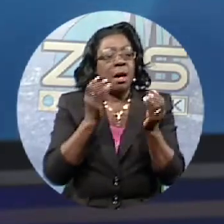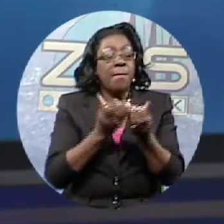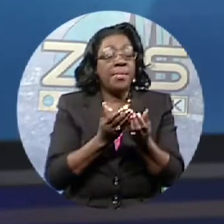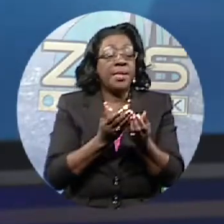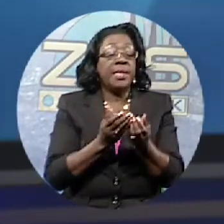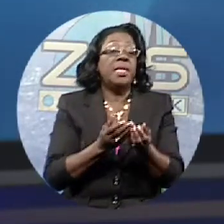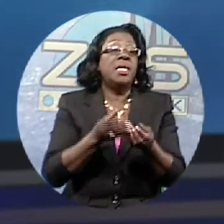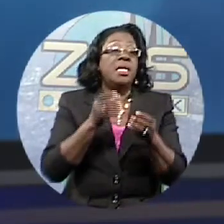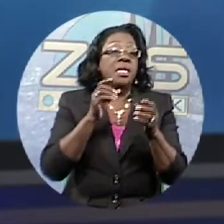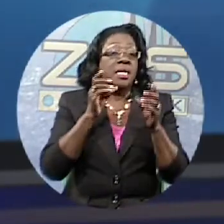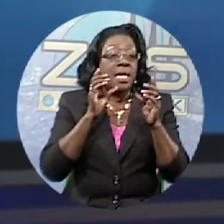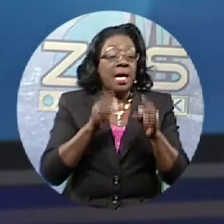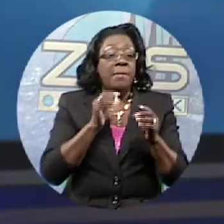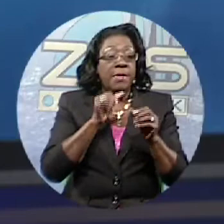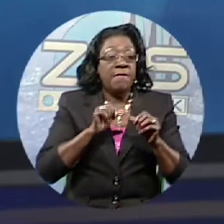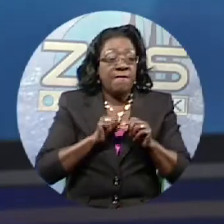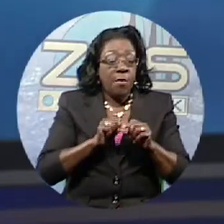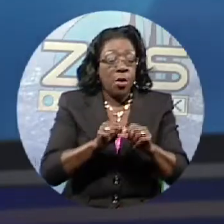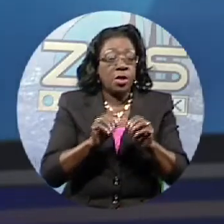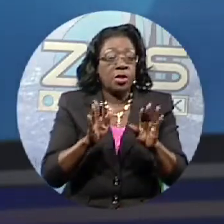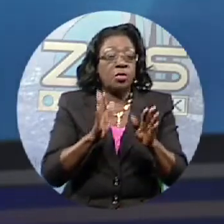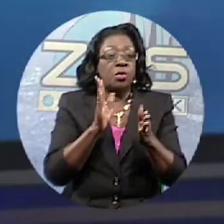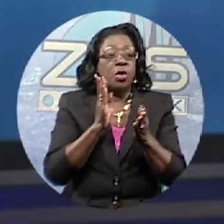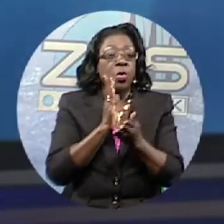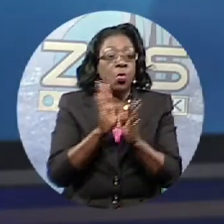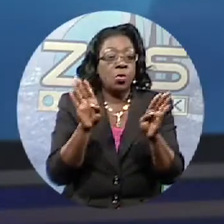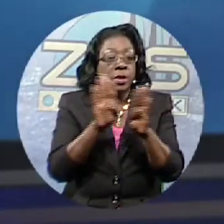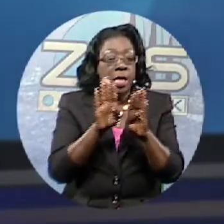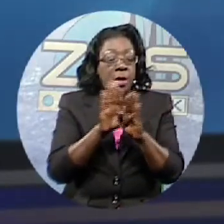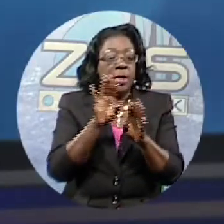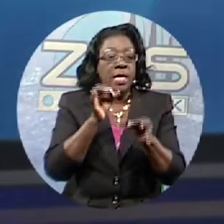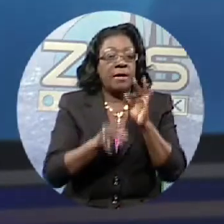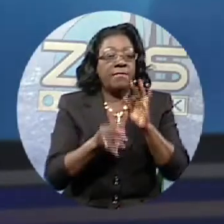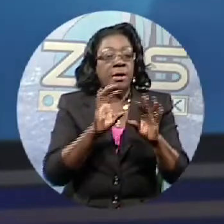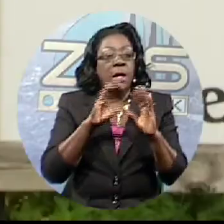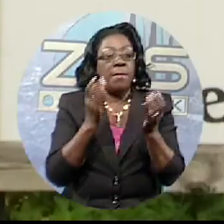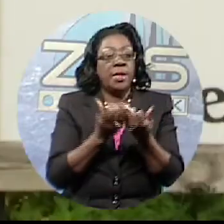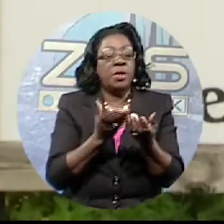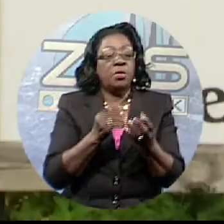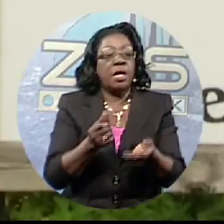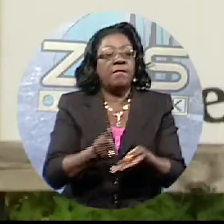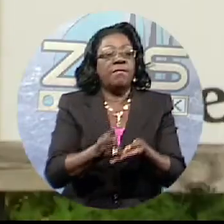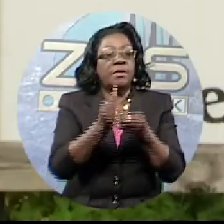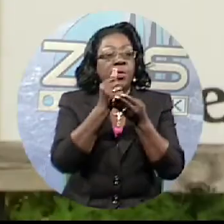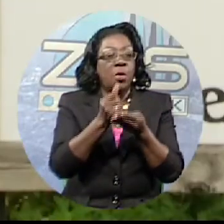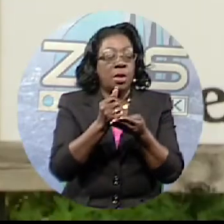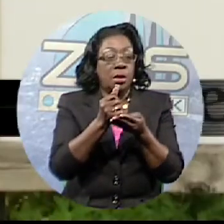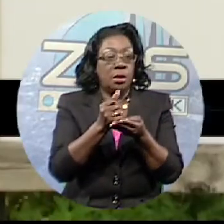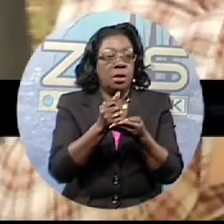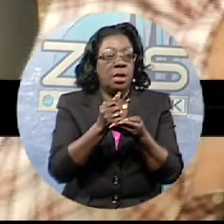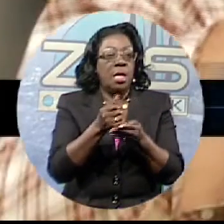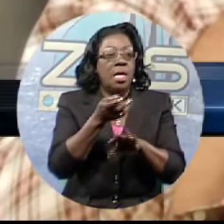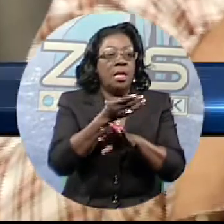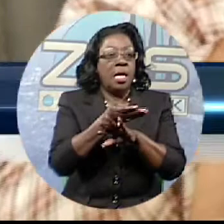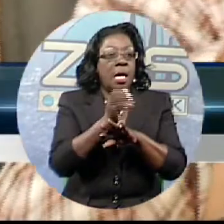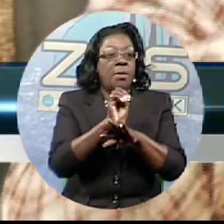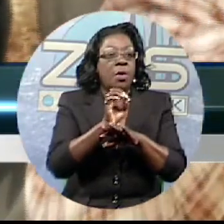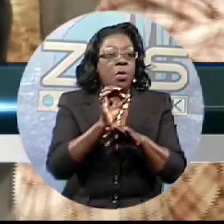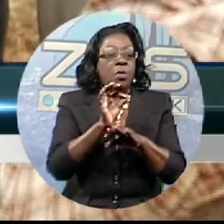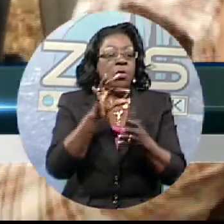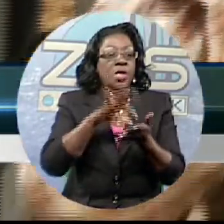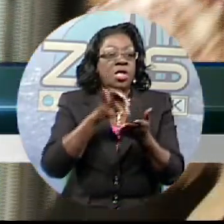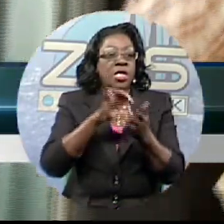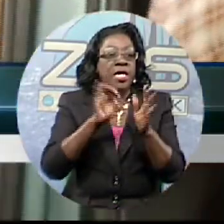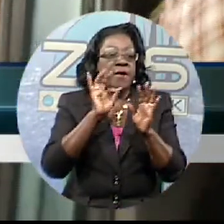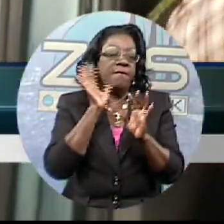in place to ensure its survival. Cleopatra Murphy has the details. Co-owner of Abaco Big Bird, Roosevelt Pinder, is appealing